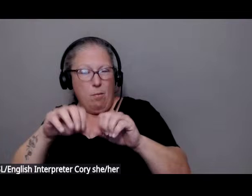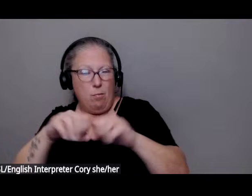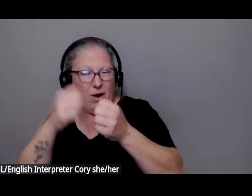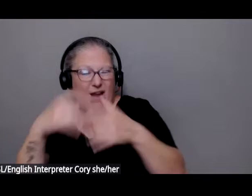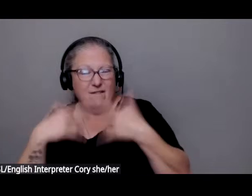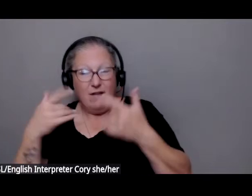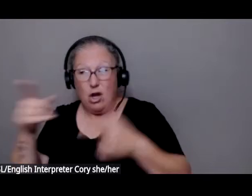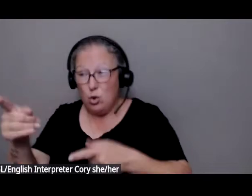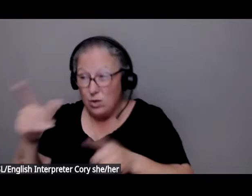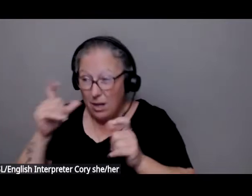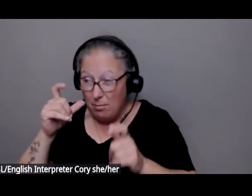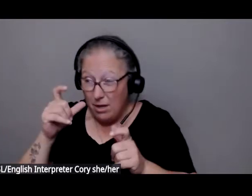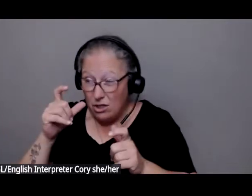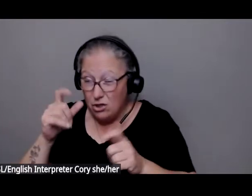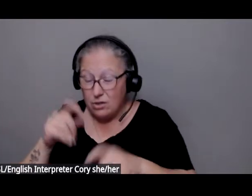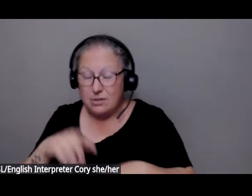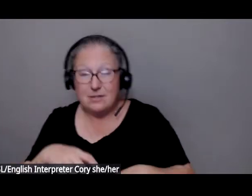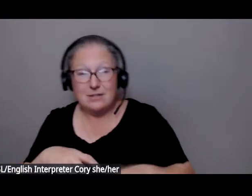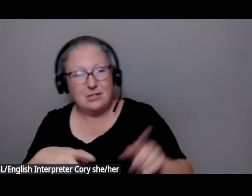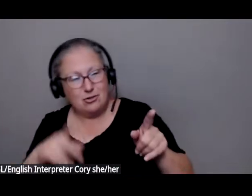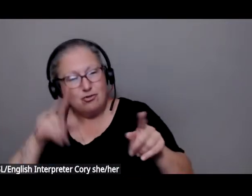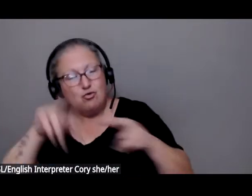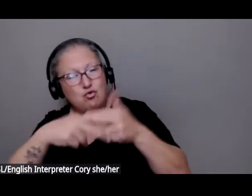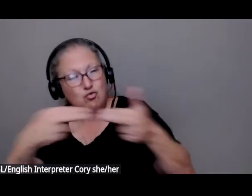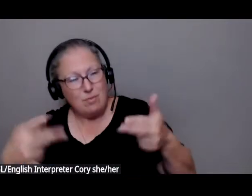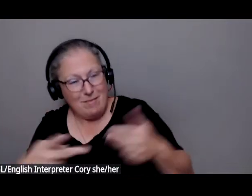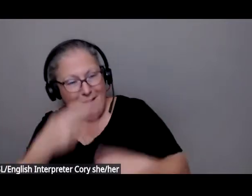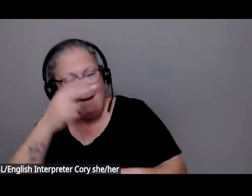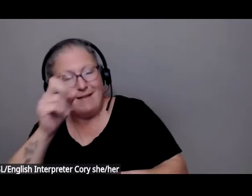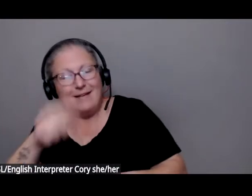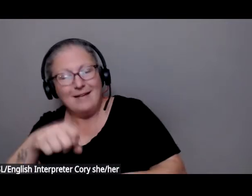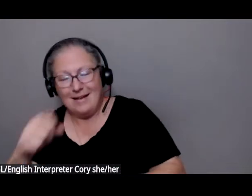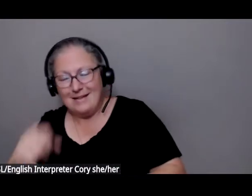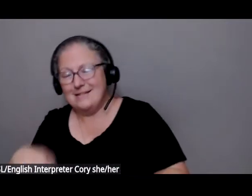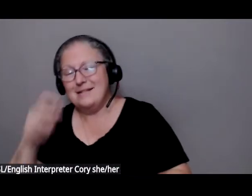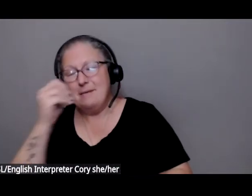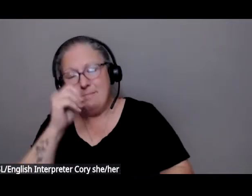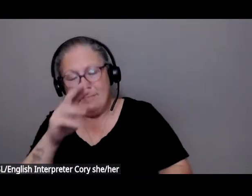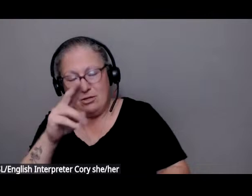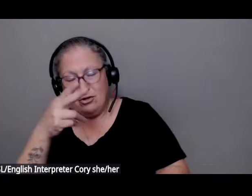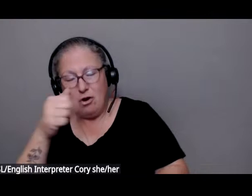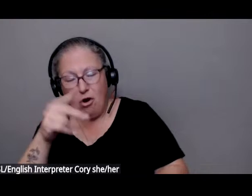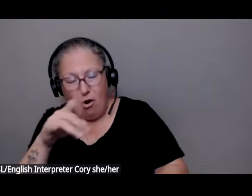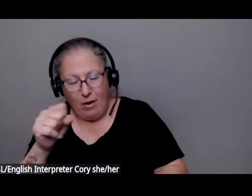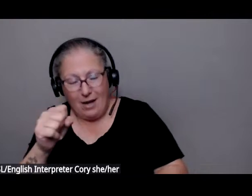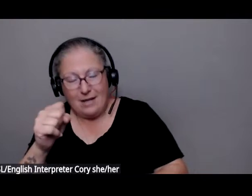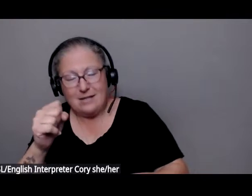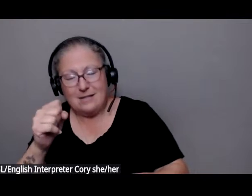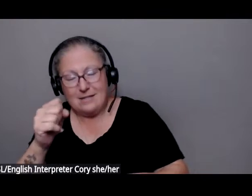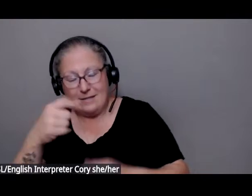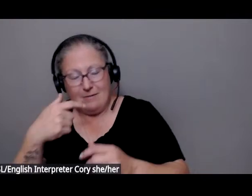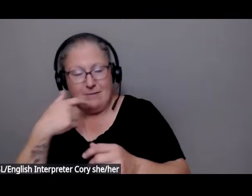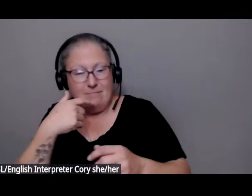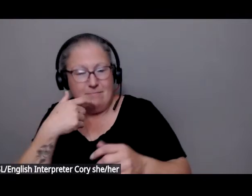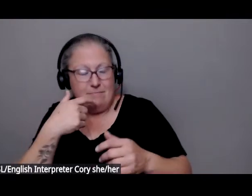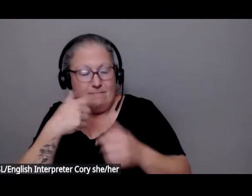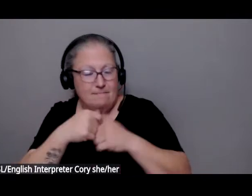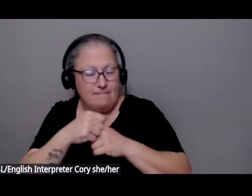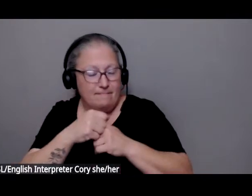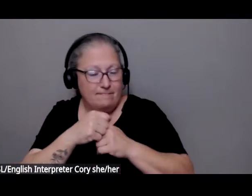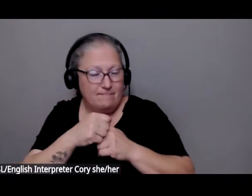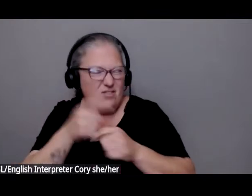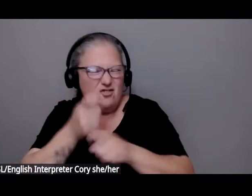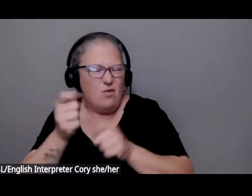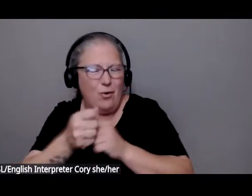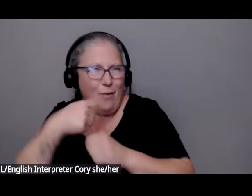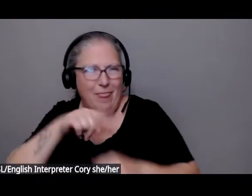Yes, for we the did. ribbon cutting. Ribbon cutting, yes. And Mr. Hawkins was taking pictures, and he said he was just joking with